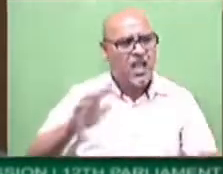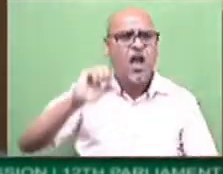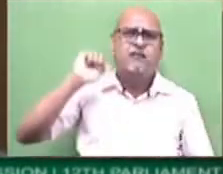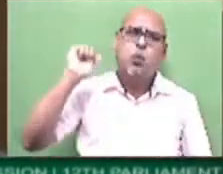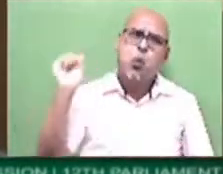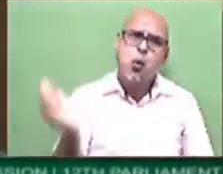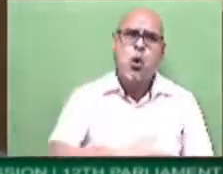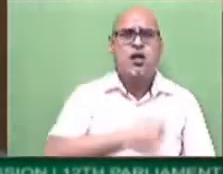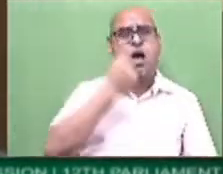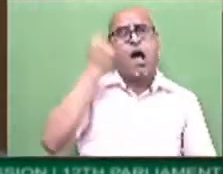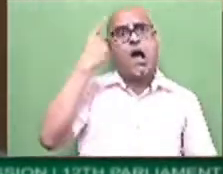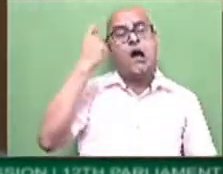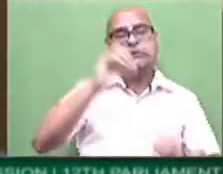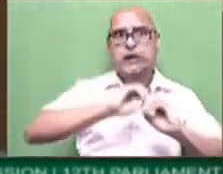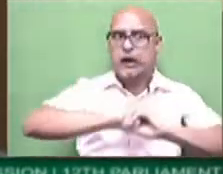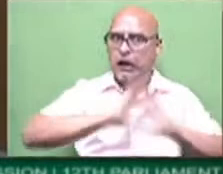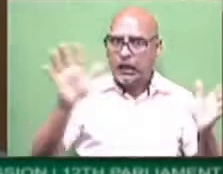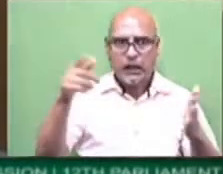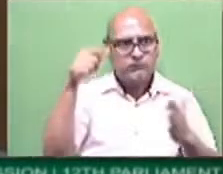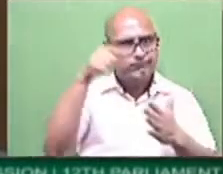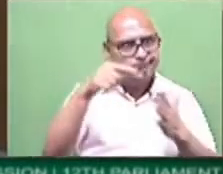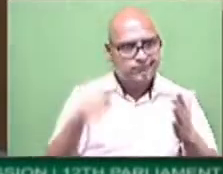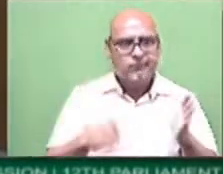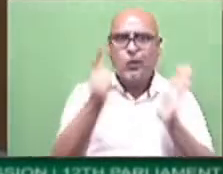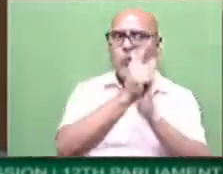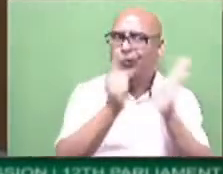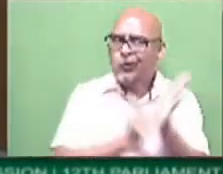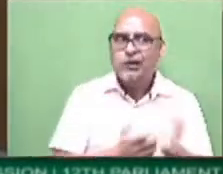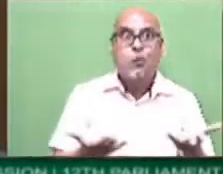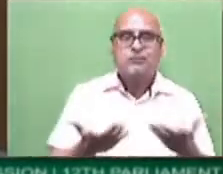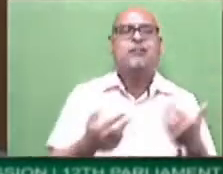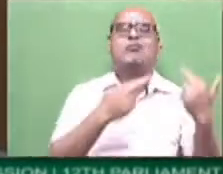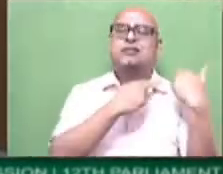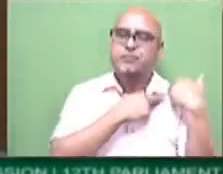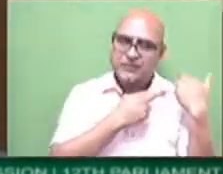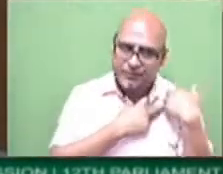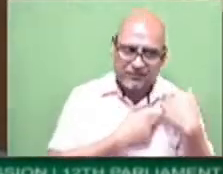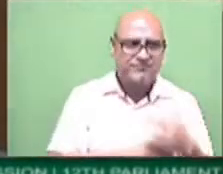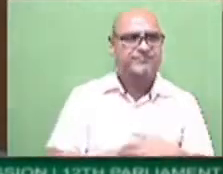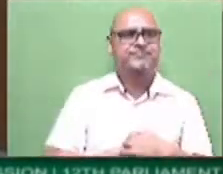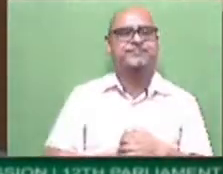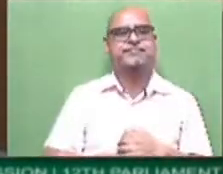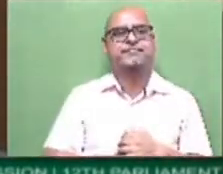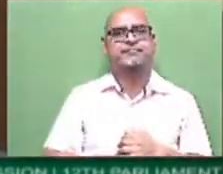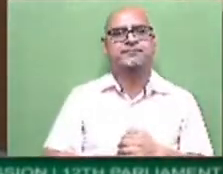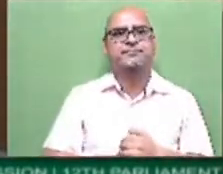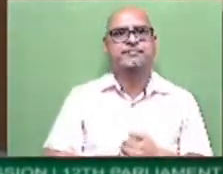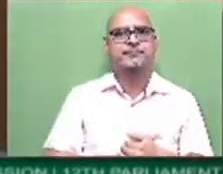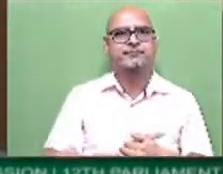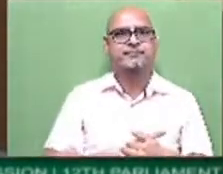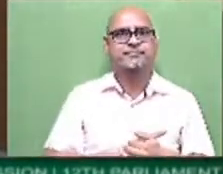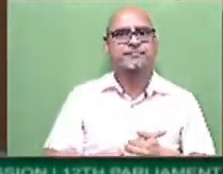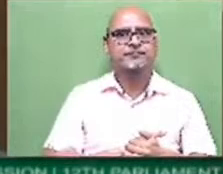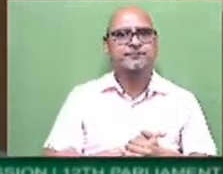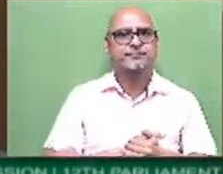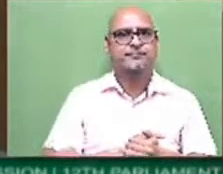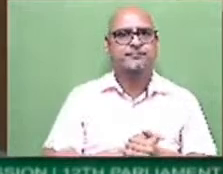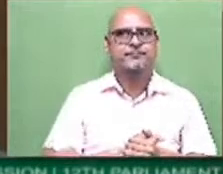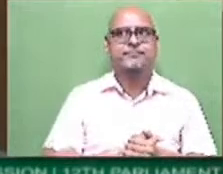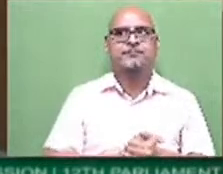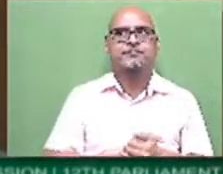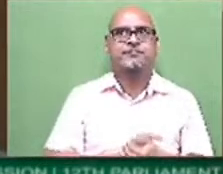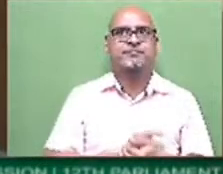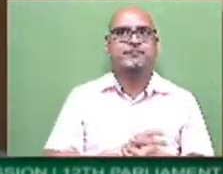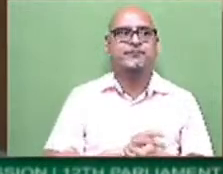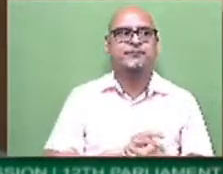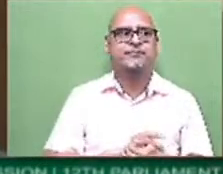And of course, I'm trusting that perhaps in the committee stage or perhaps if another member of the government contributes, that we'll get more clarification with